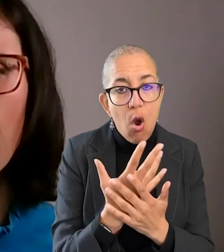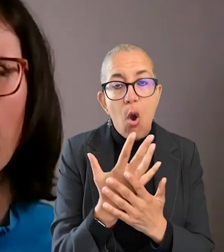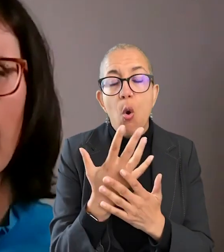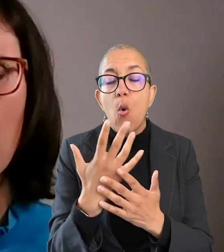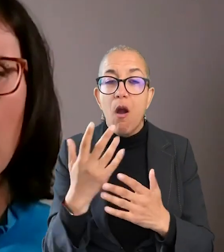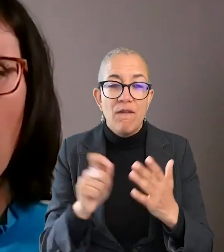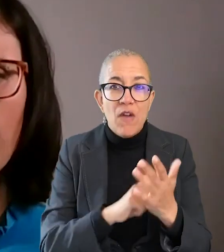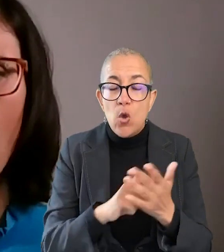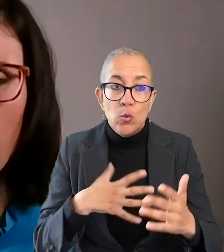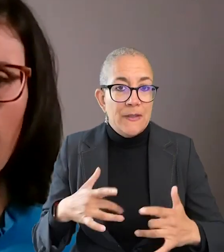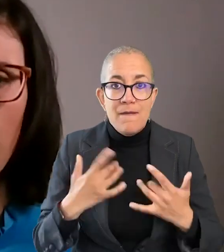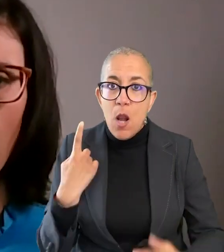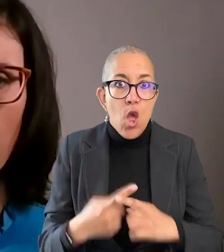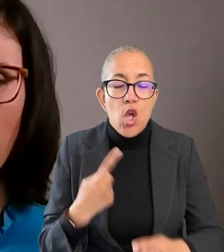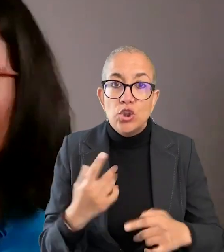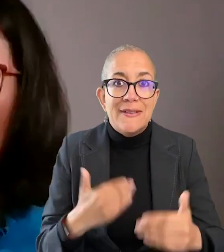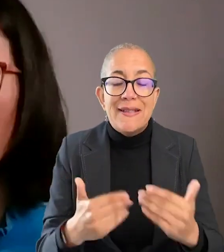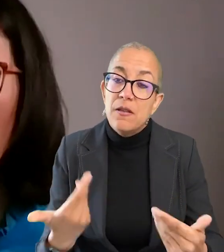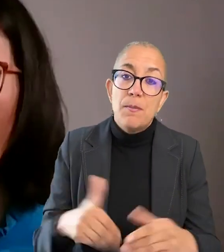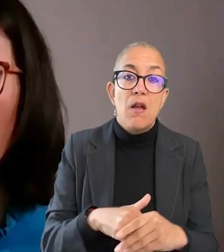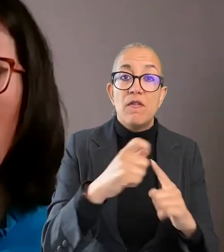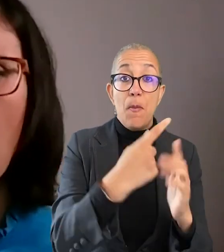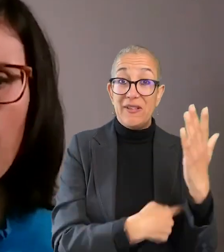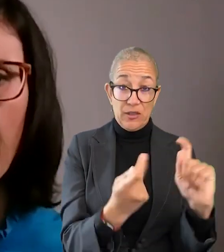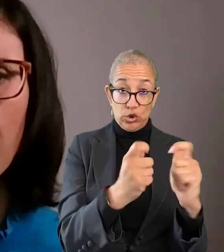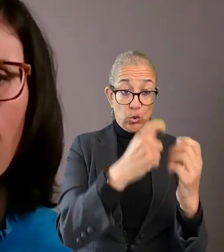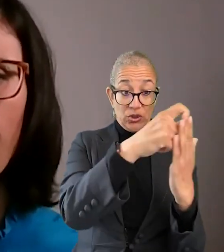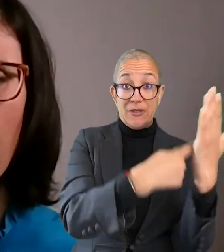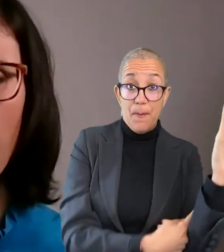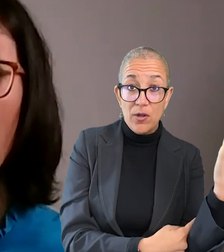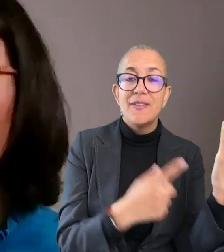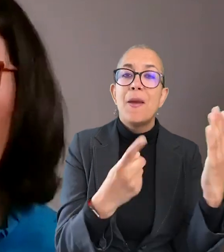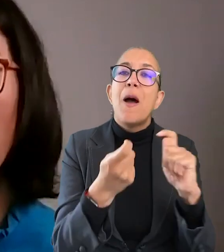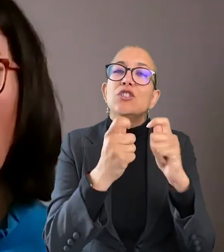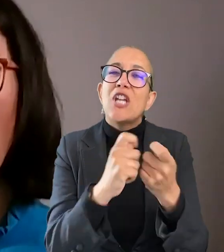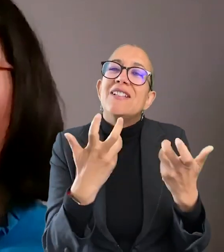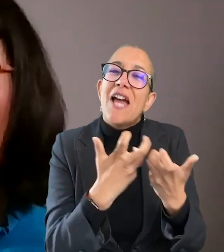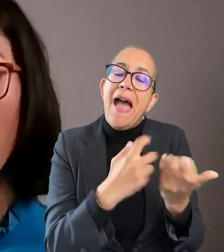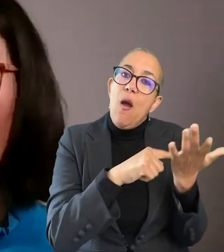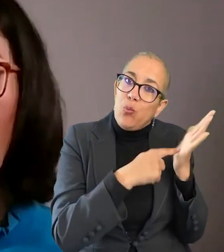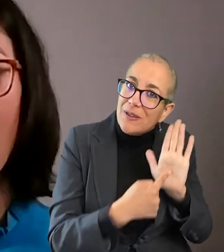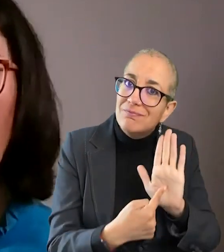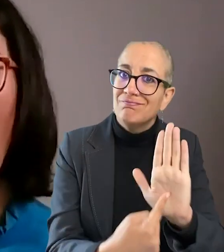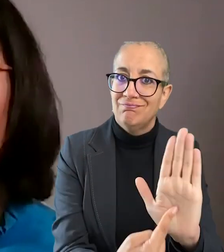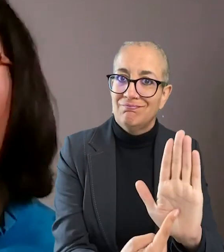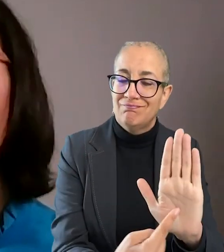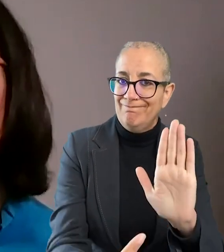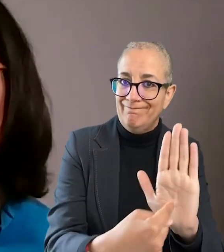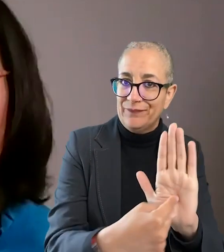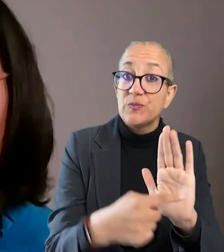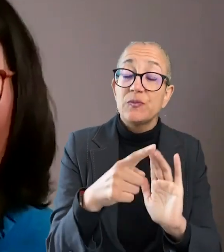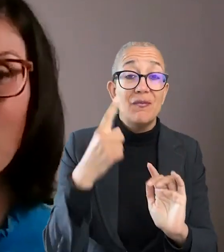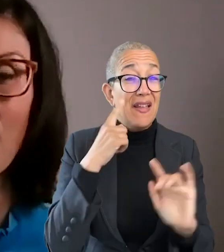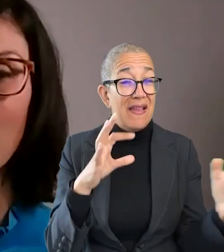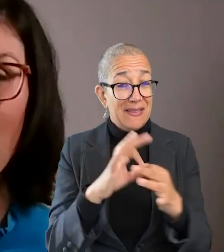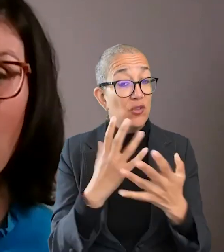of urgency as part of that policy. So don't change the policy, but change the framing. And I think you could argue that that applies